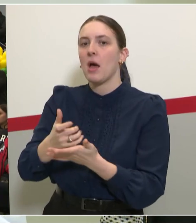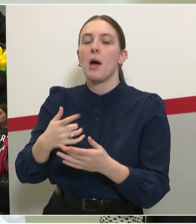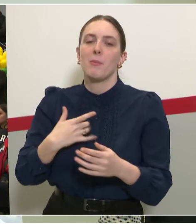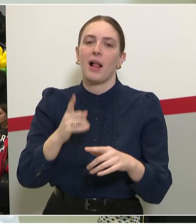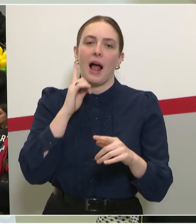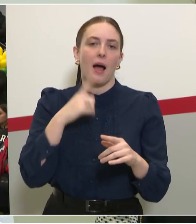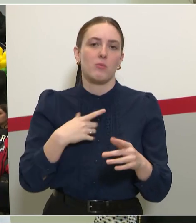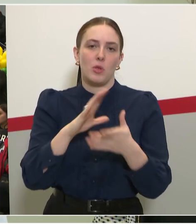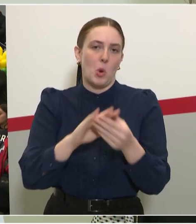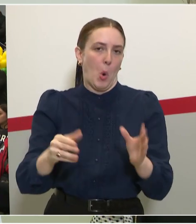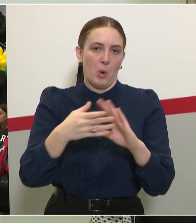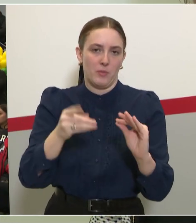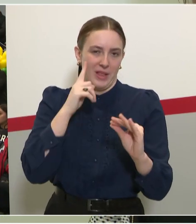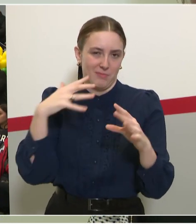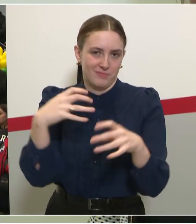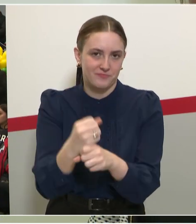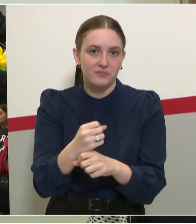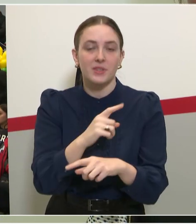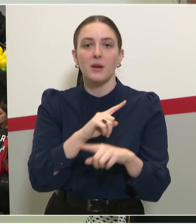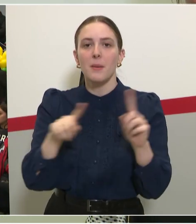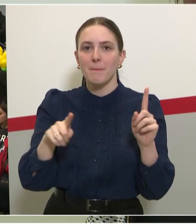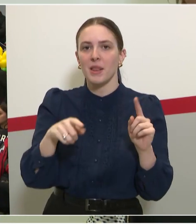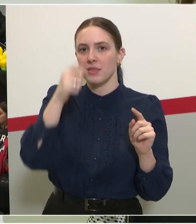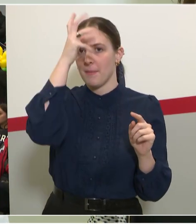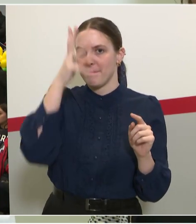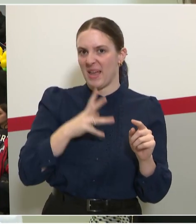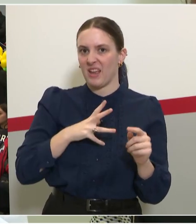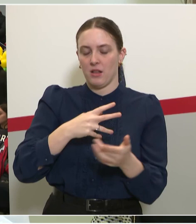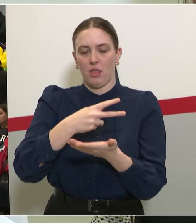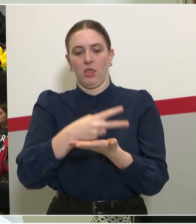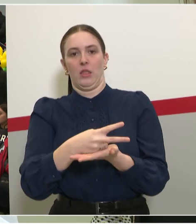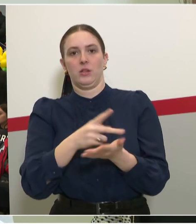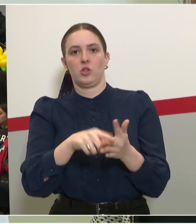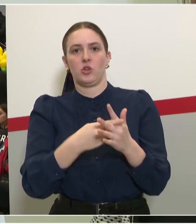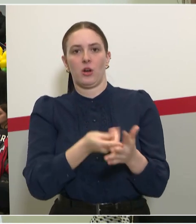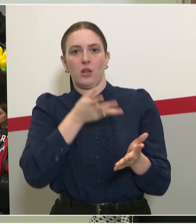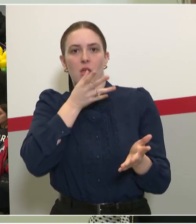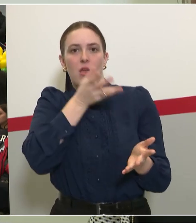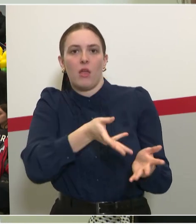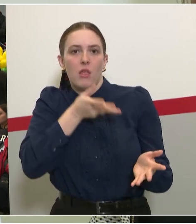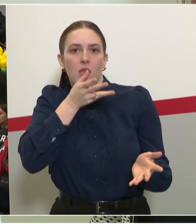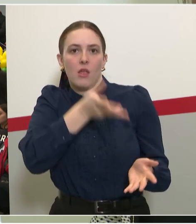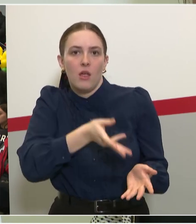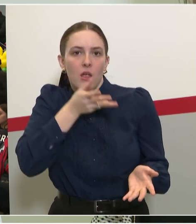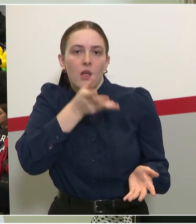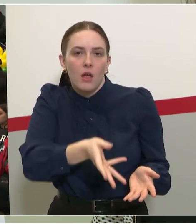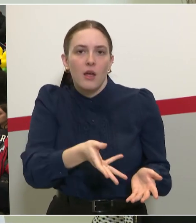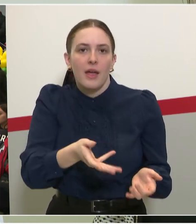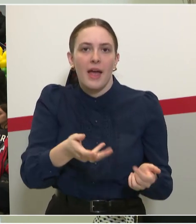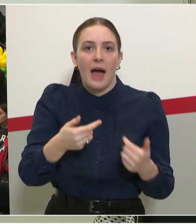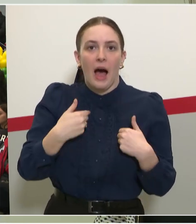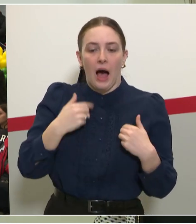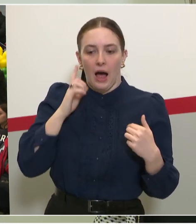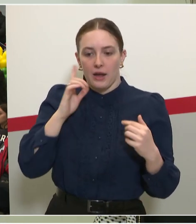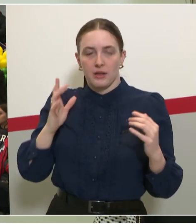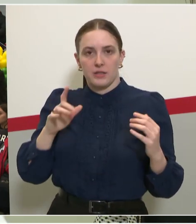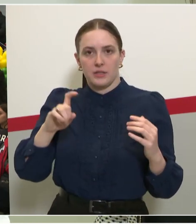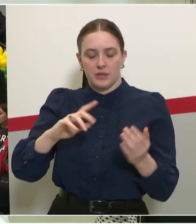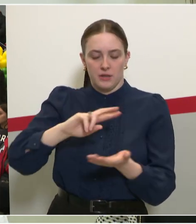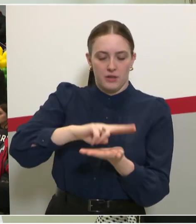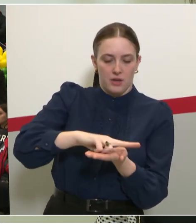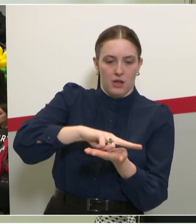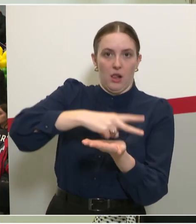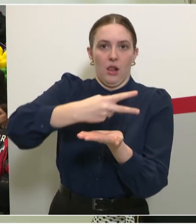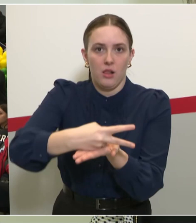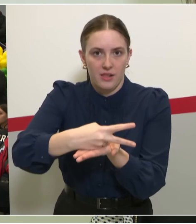but he started to puke, and if I didn't turn him on the recovery position, which is turning him